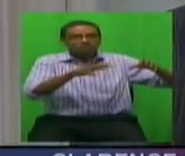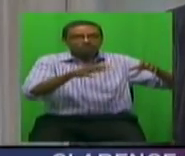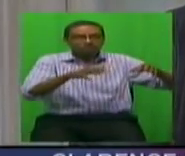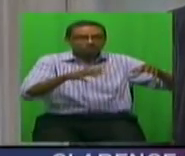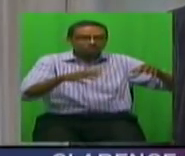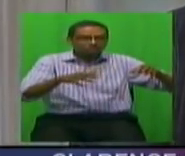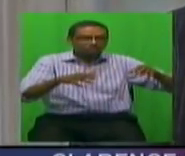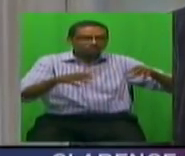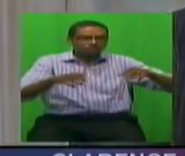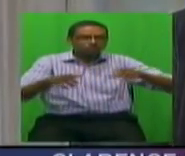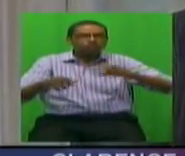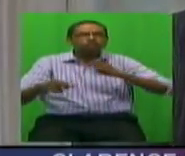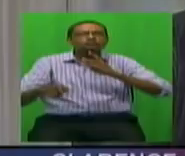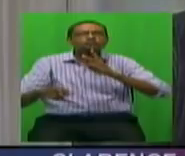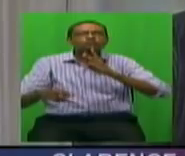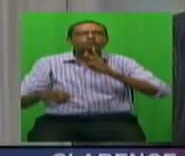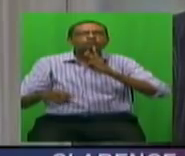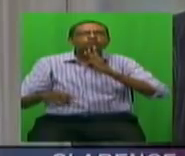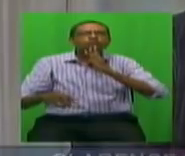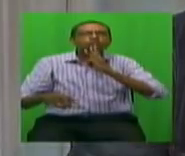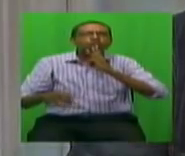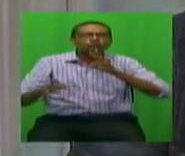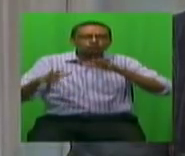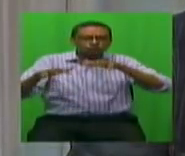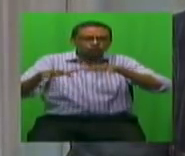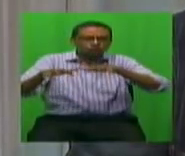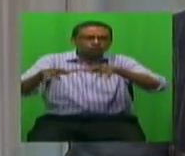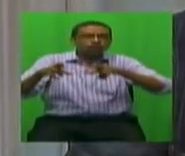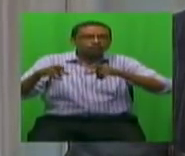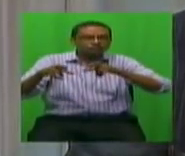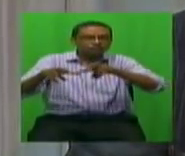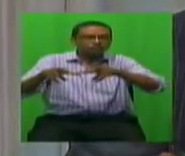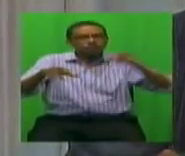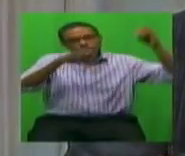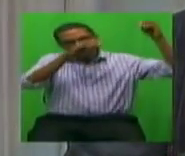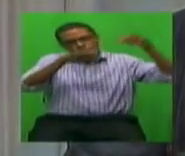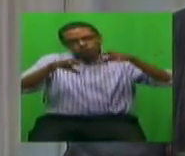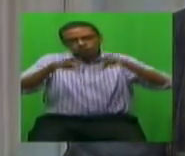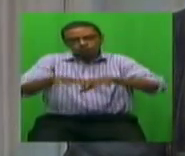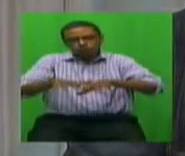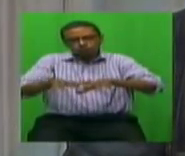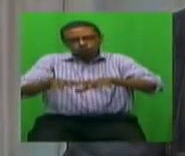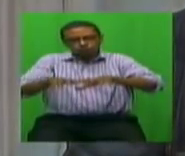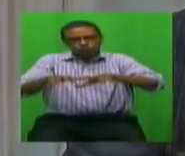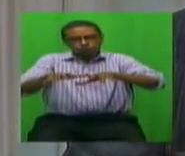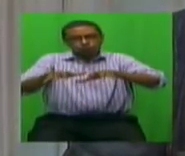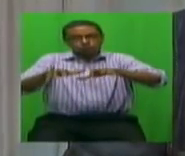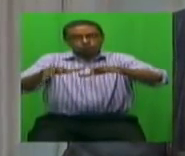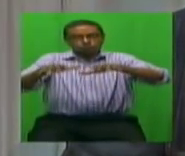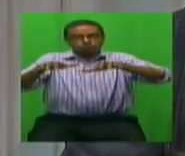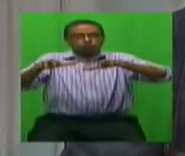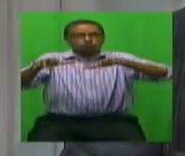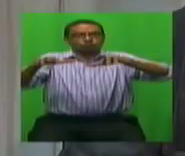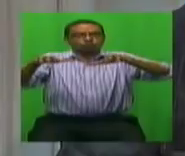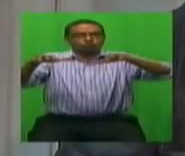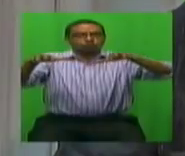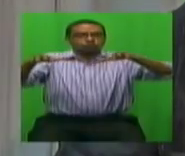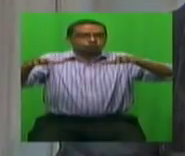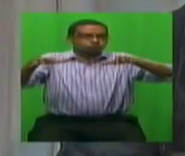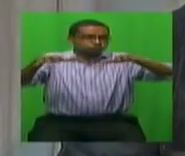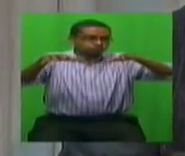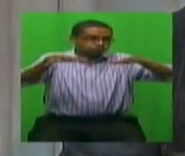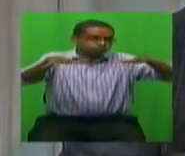of the Mayaro constituency, the Pool River will get swollen, and that water will course through Rio